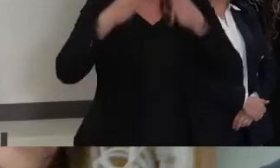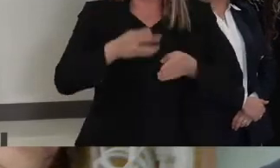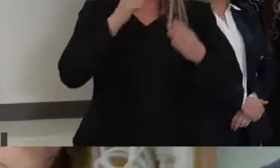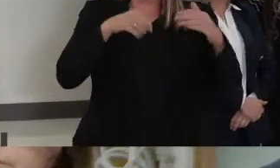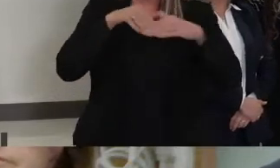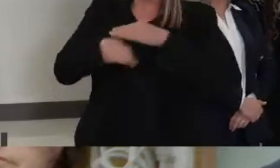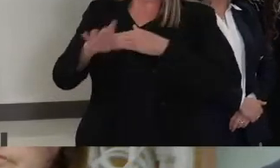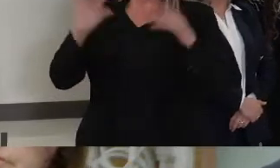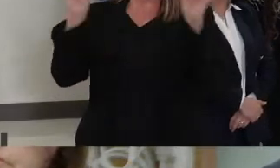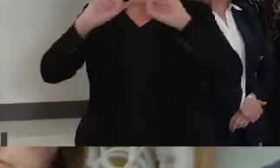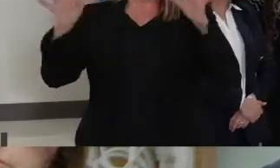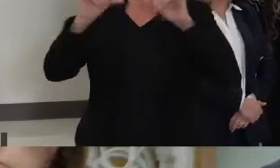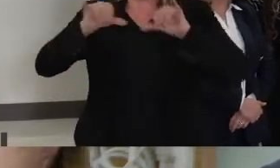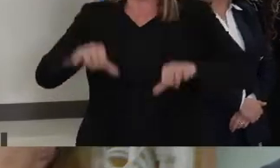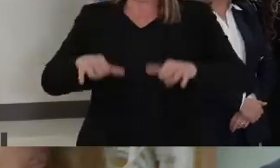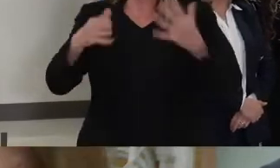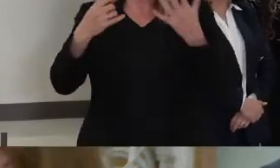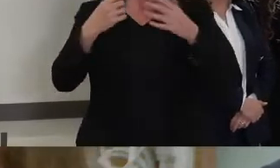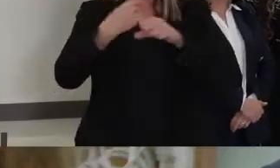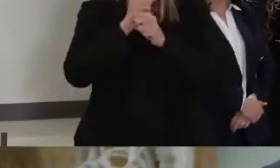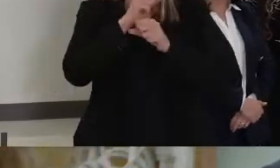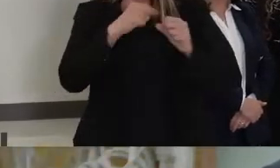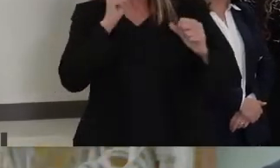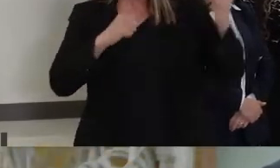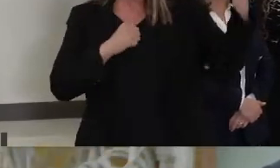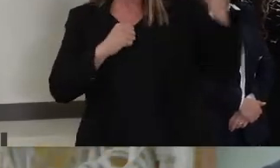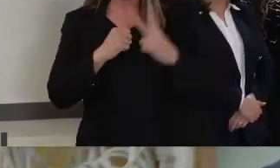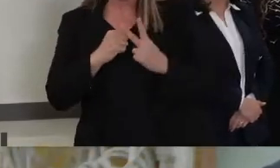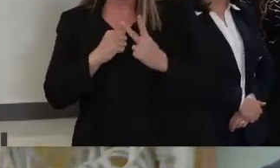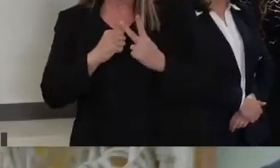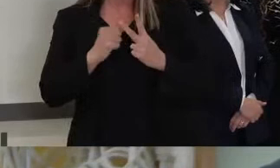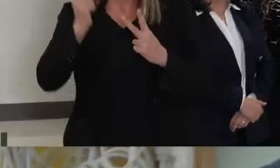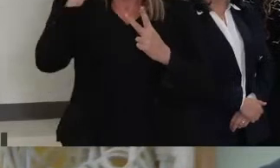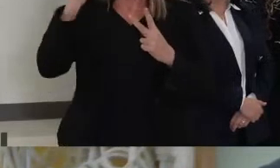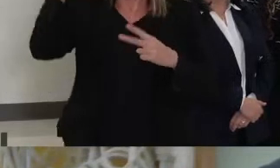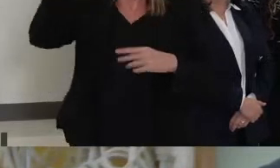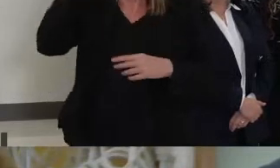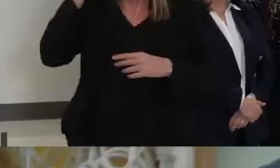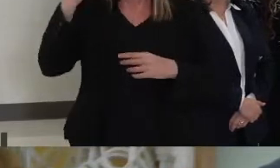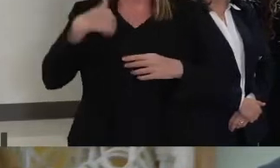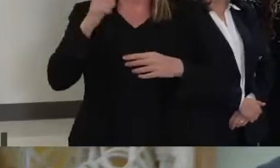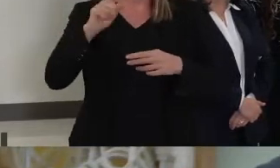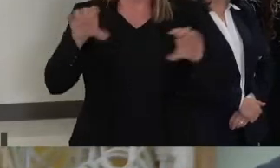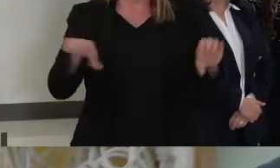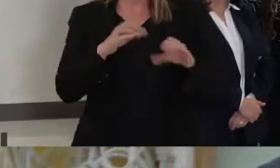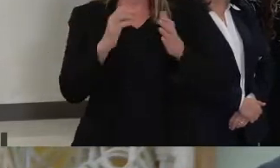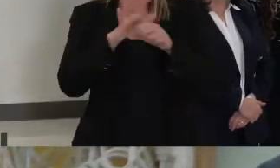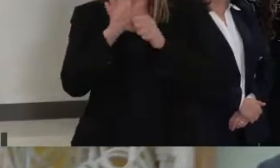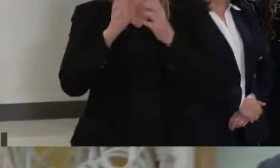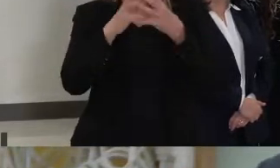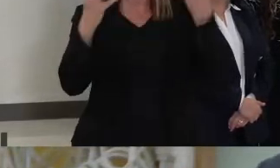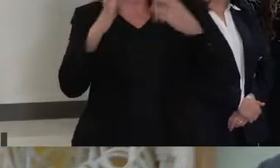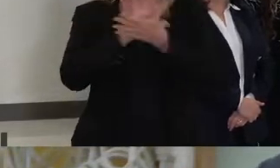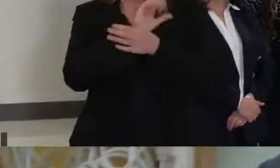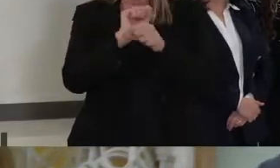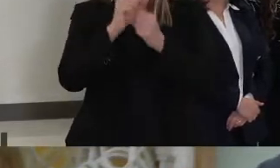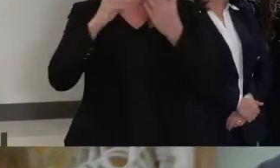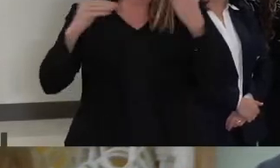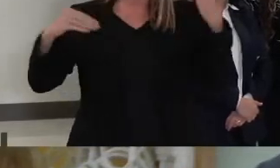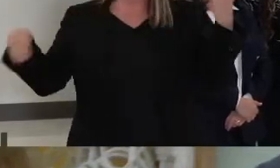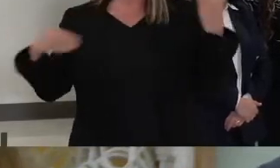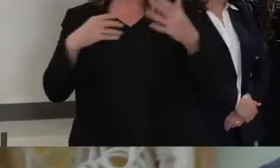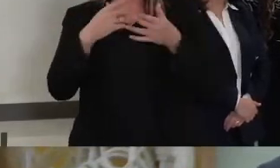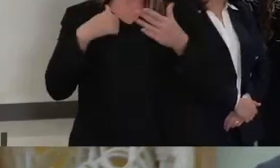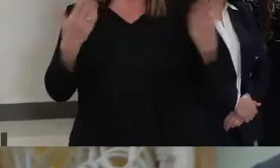crisis system of care, ensuring they don't come back. Because I know I'm going to have to do it and have to pay for it. And so I'm here for all of